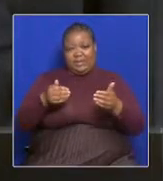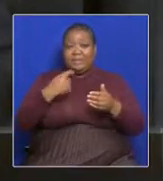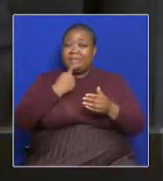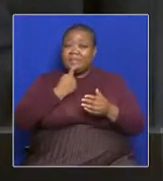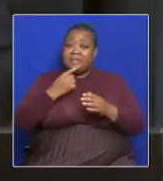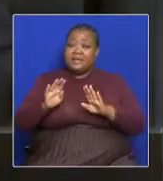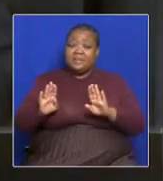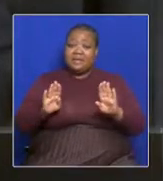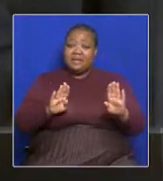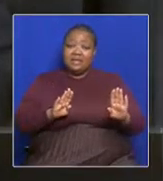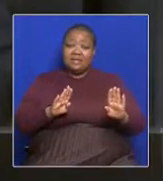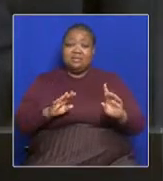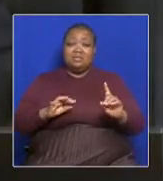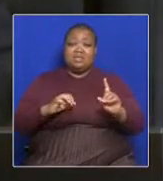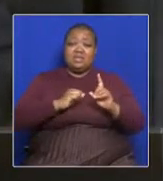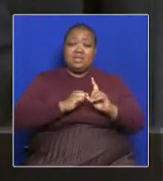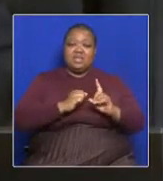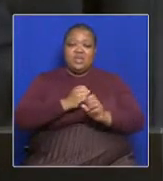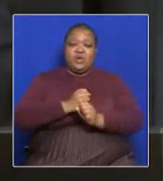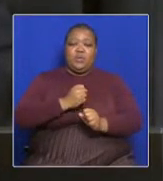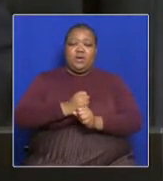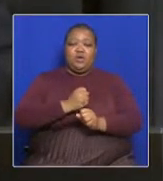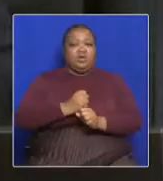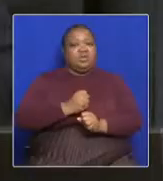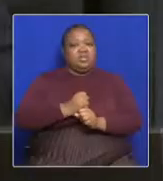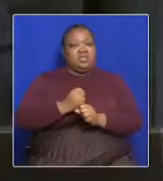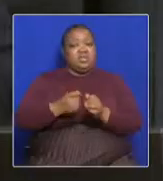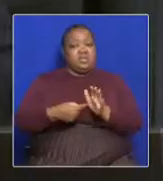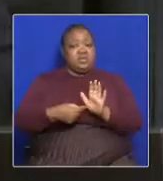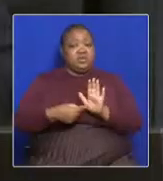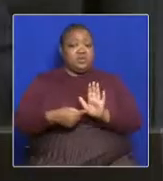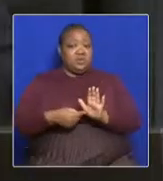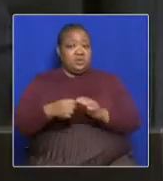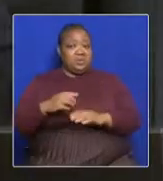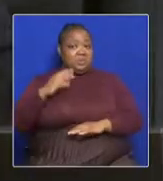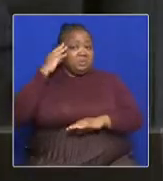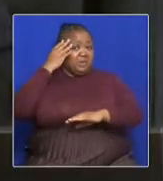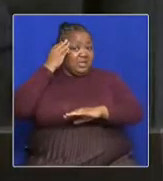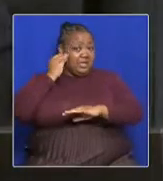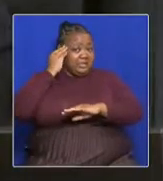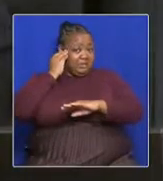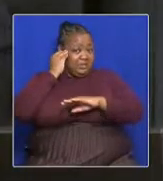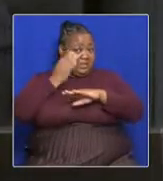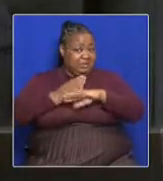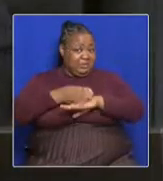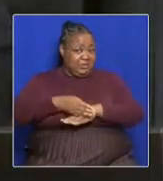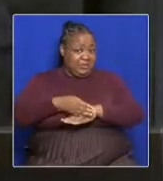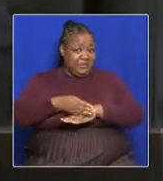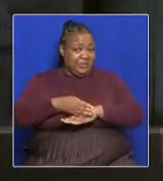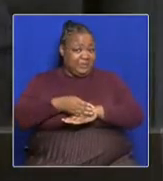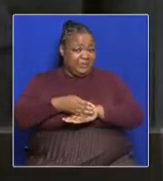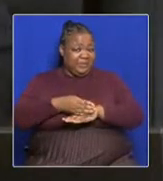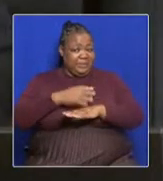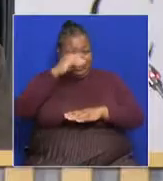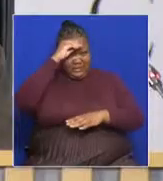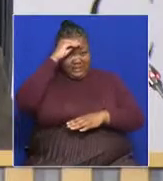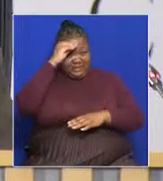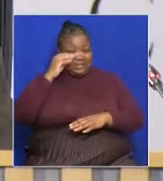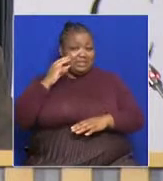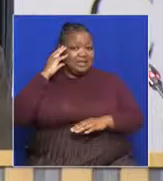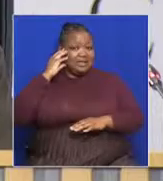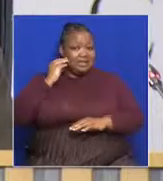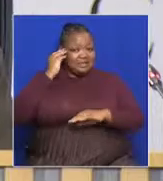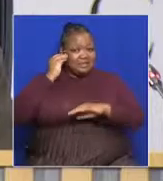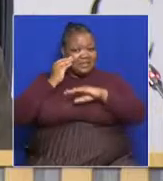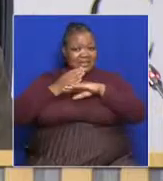this operation doesn't reflect a seasoned police officer? Yes, I can Do you concede accept that,